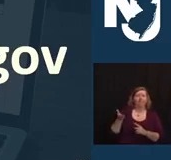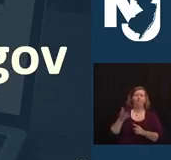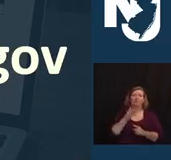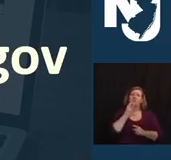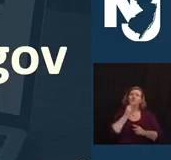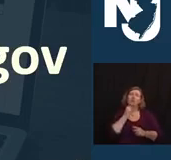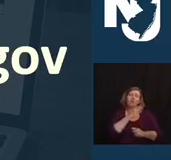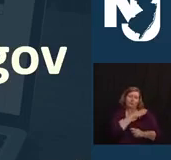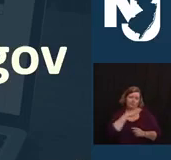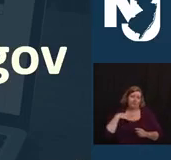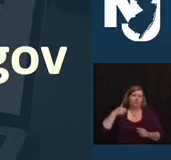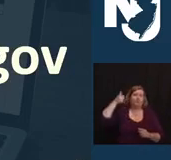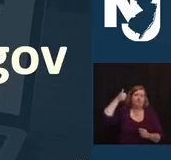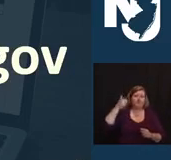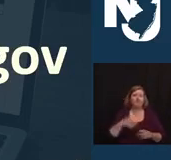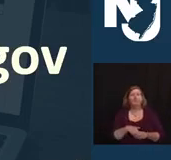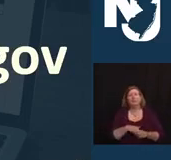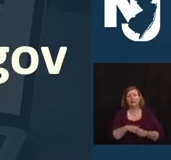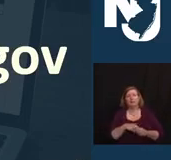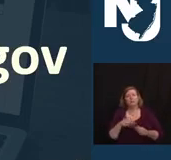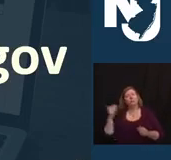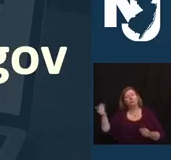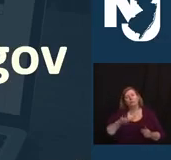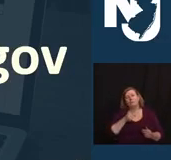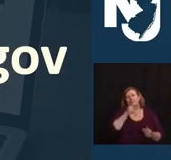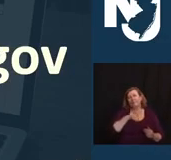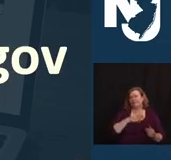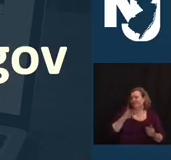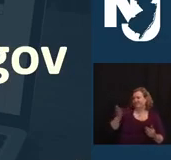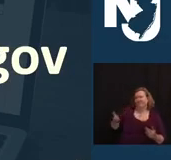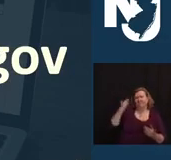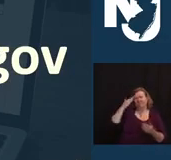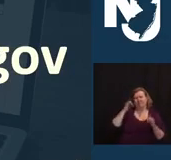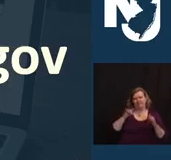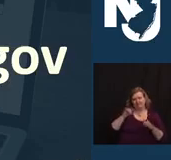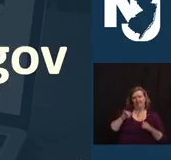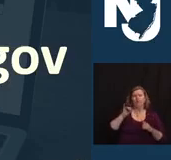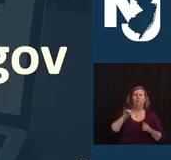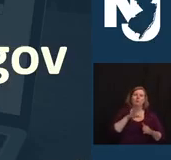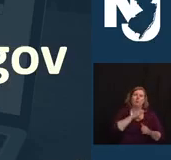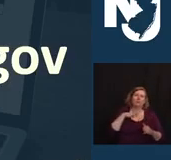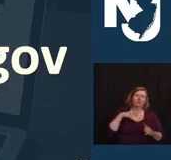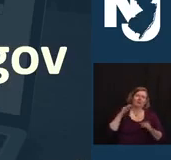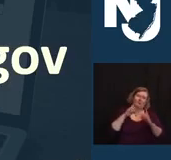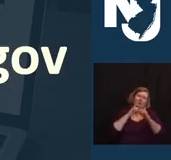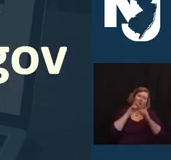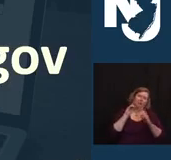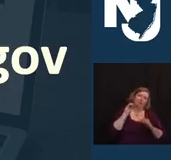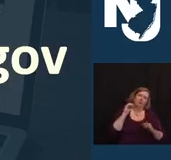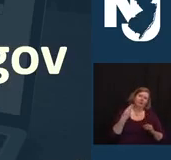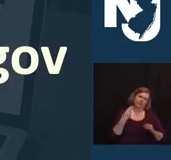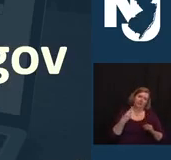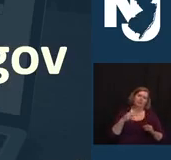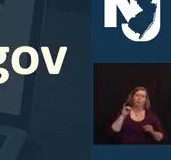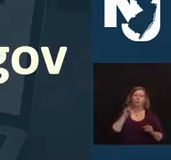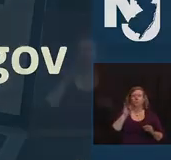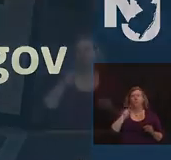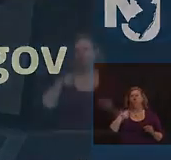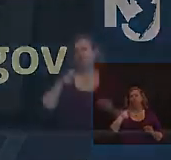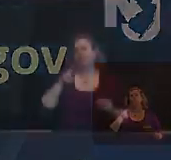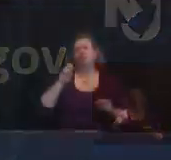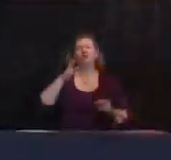Commission. And with that, please help me welcome the woman who needs no introduction, the Commissioner of the Department of Health, Judy